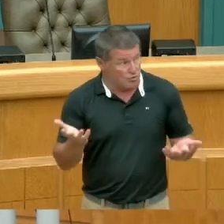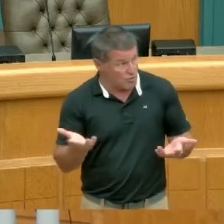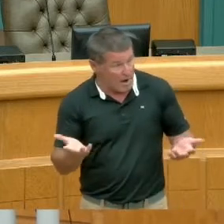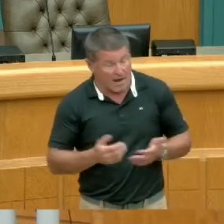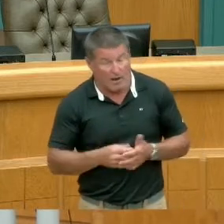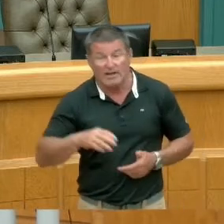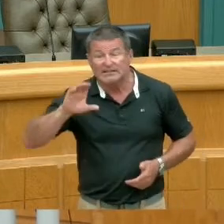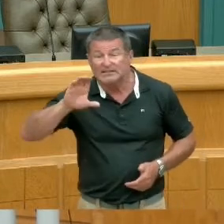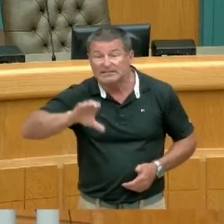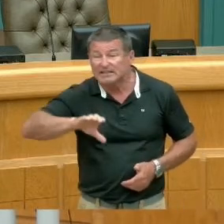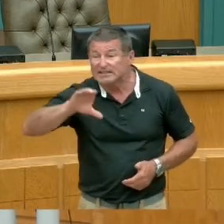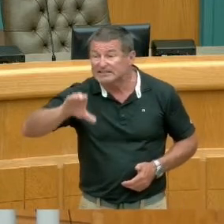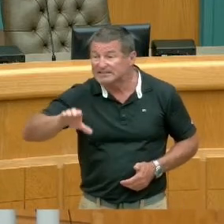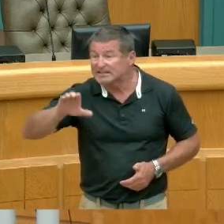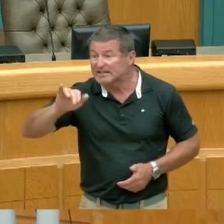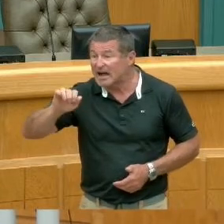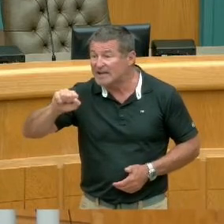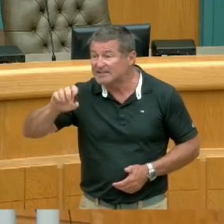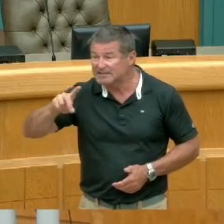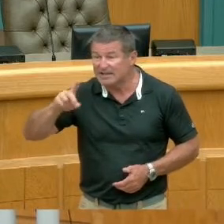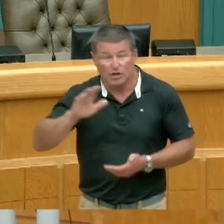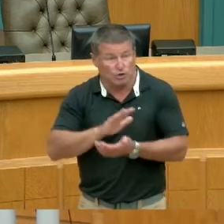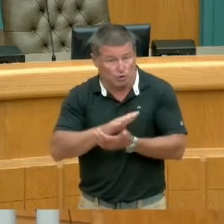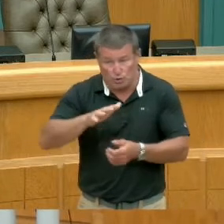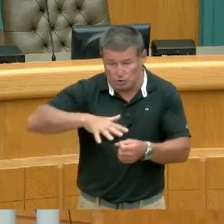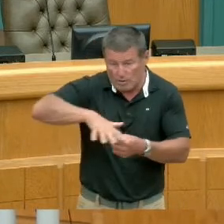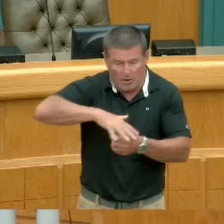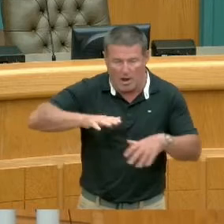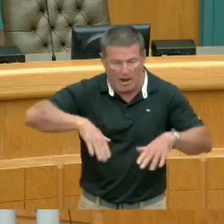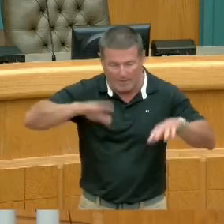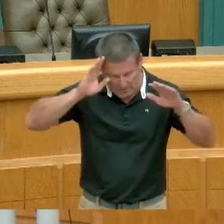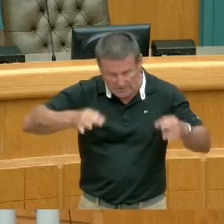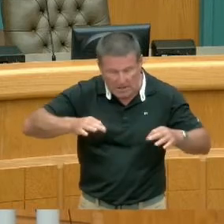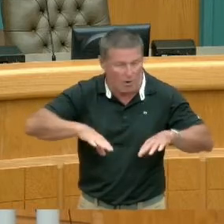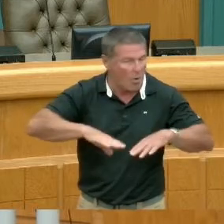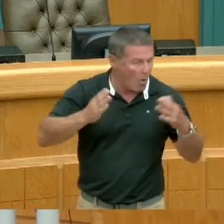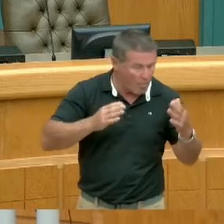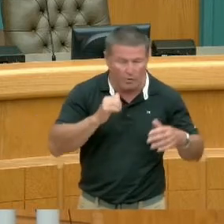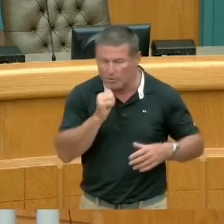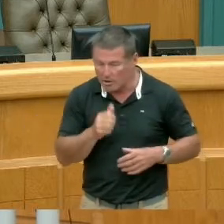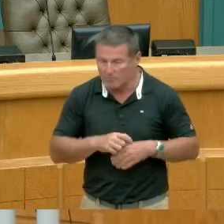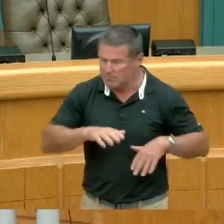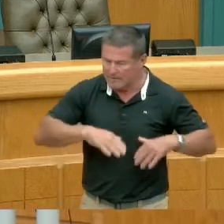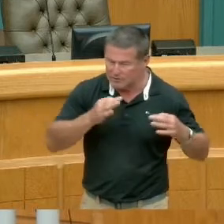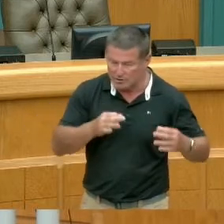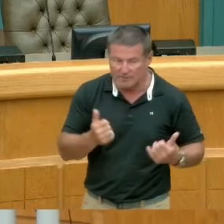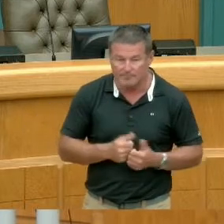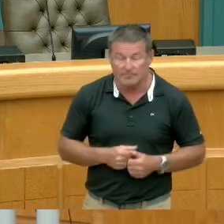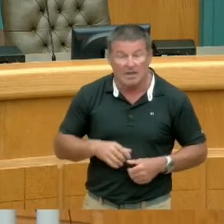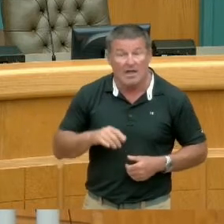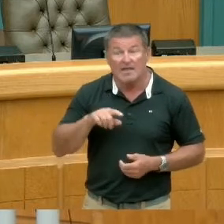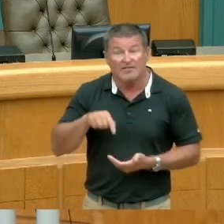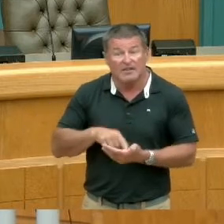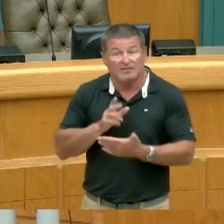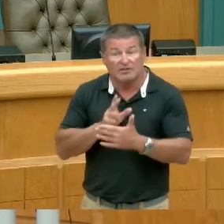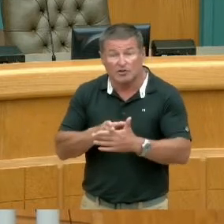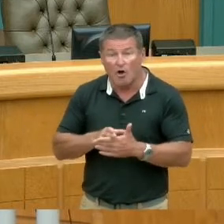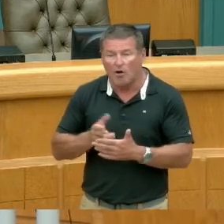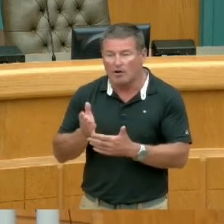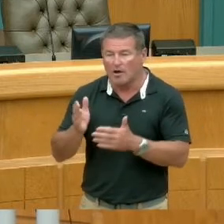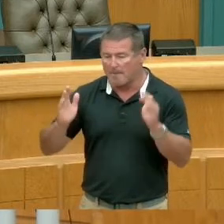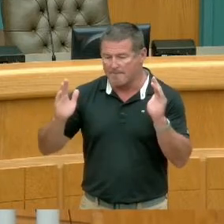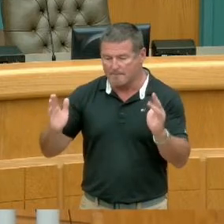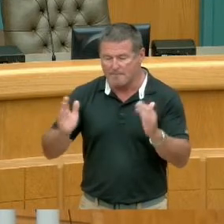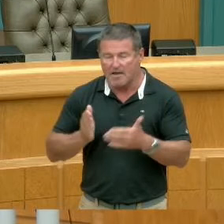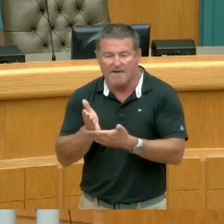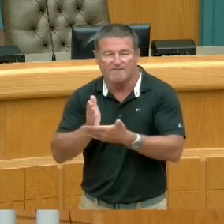this time. So all of this is regarding services and activities in Phase 2, and I want to emphasize to everybody